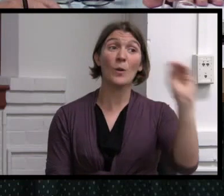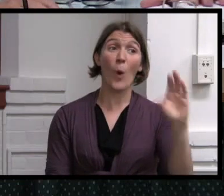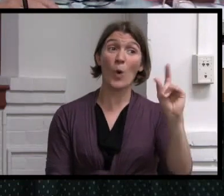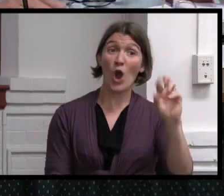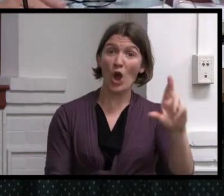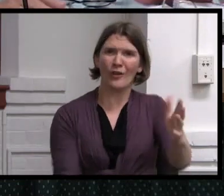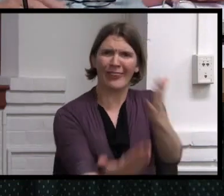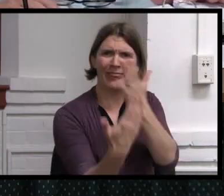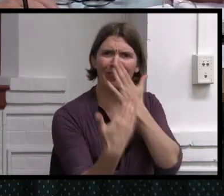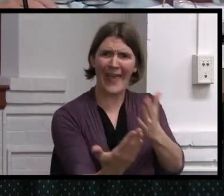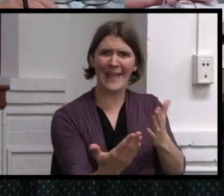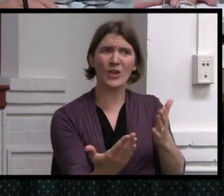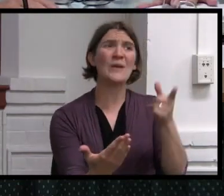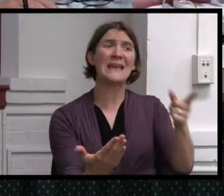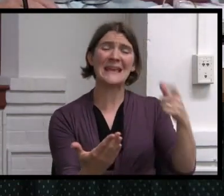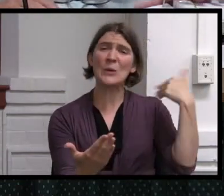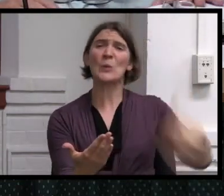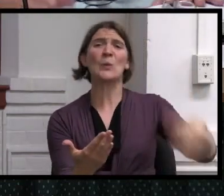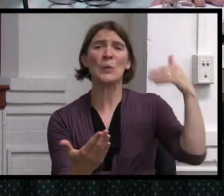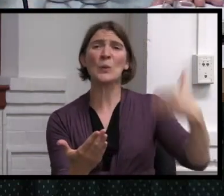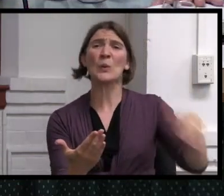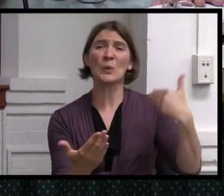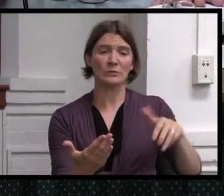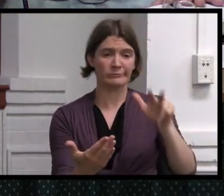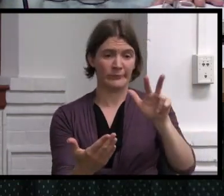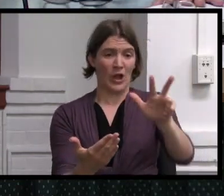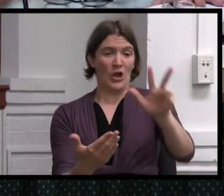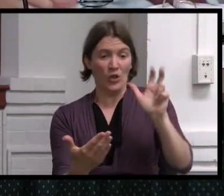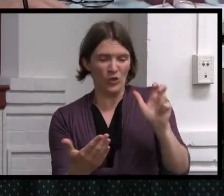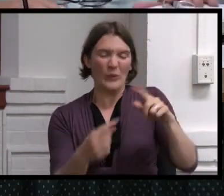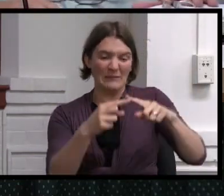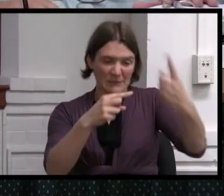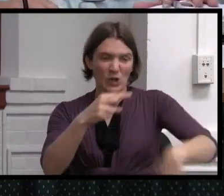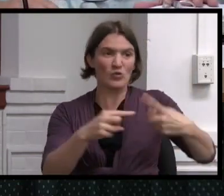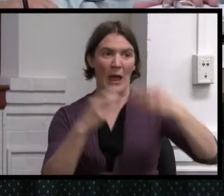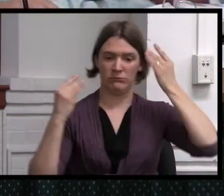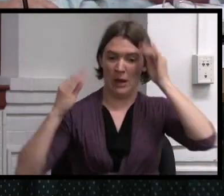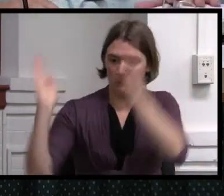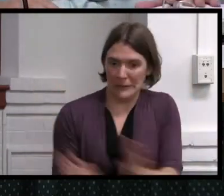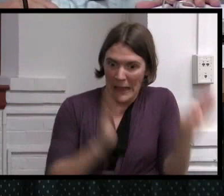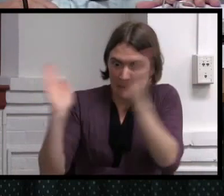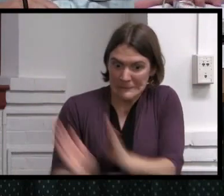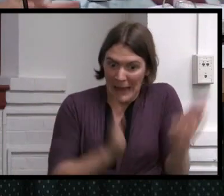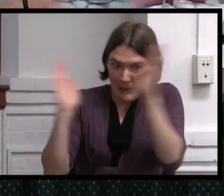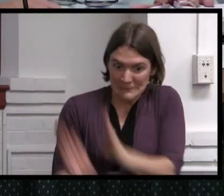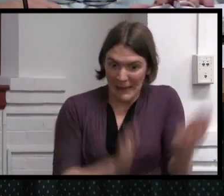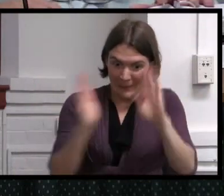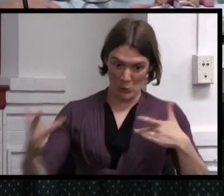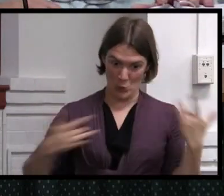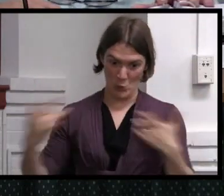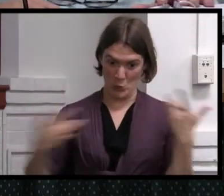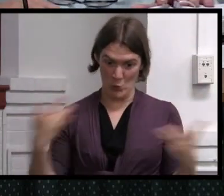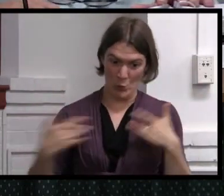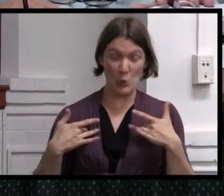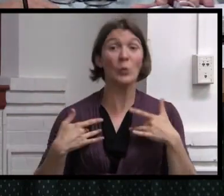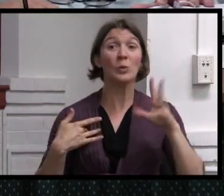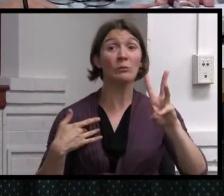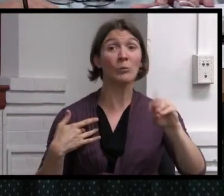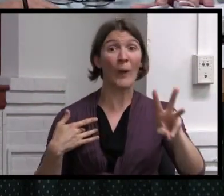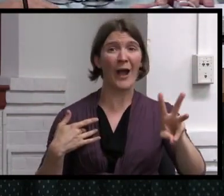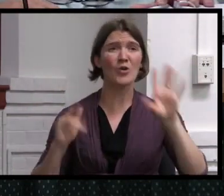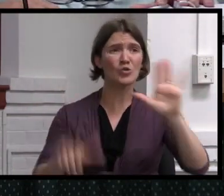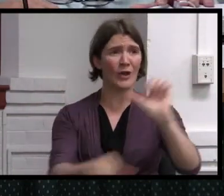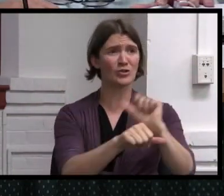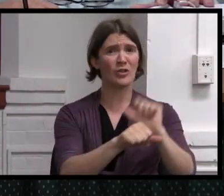who probably drives himself insane for 364 days a year before the event, and he always does